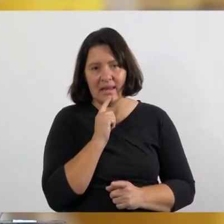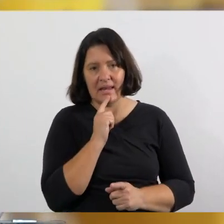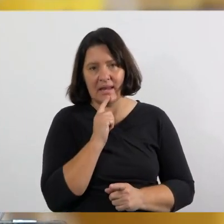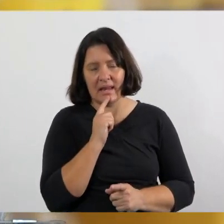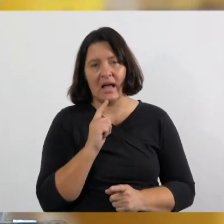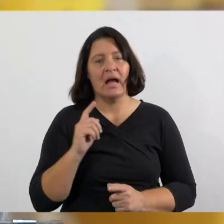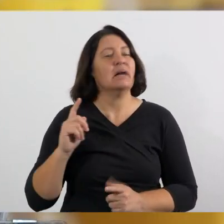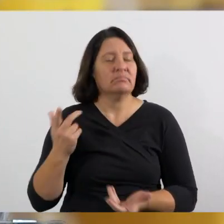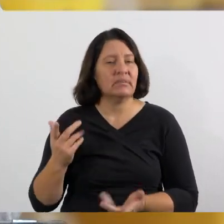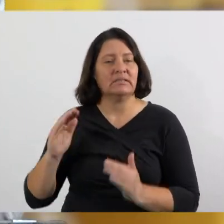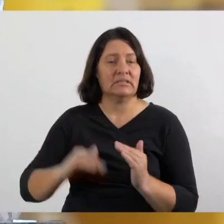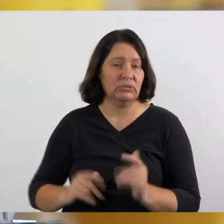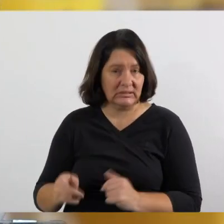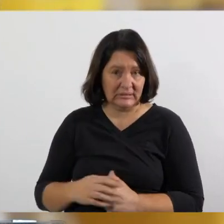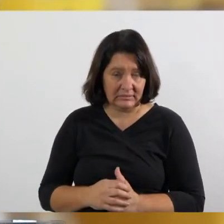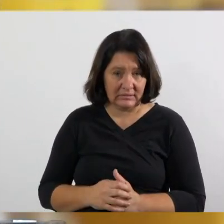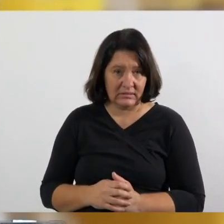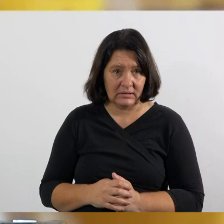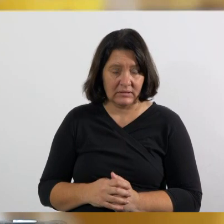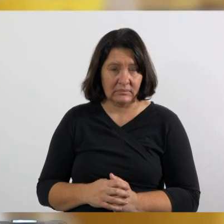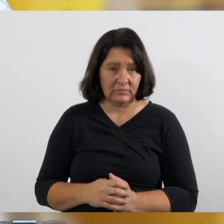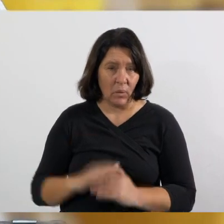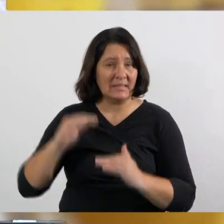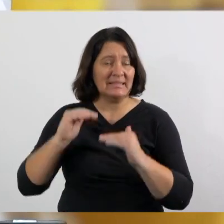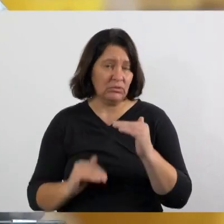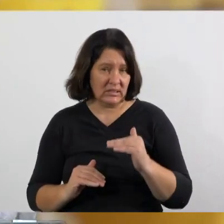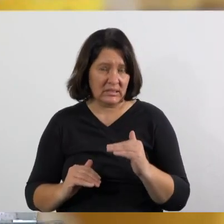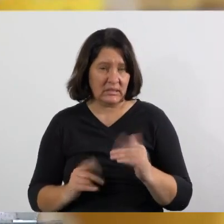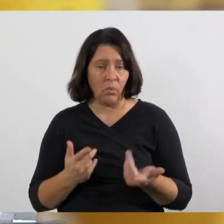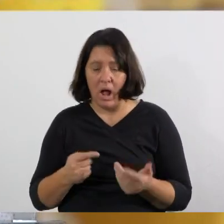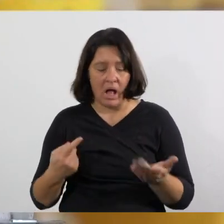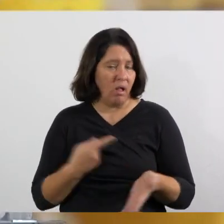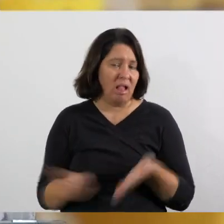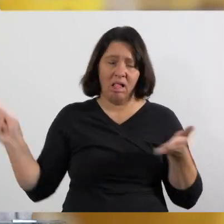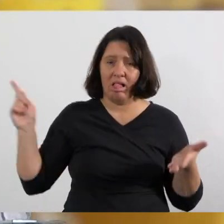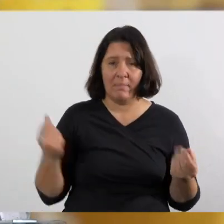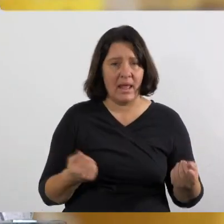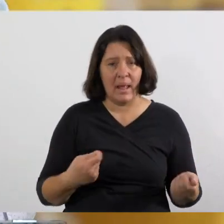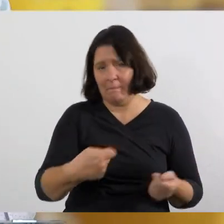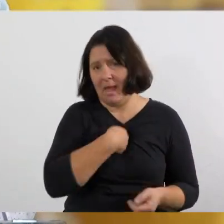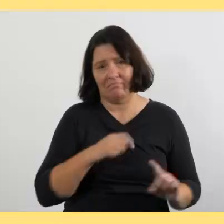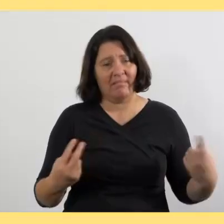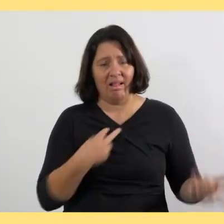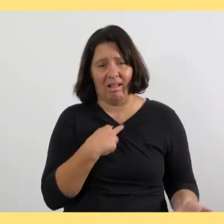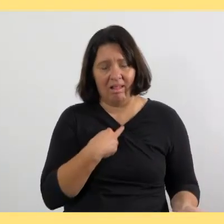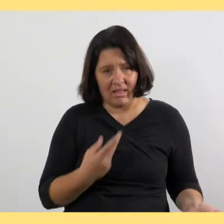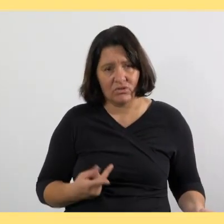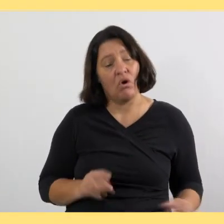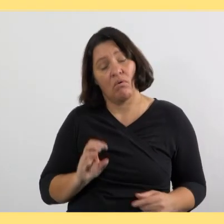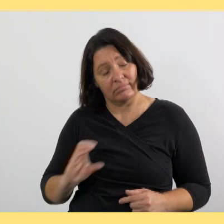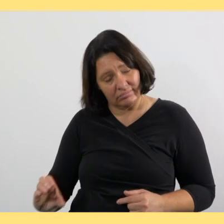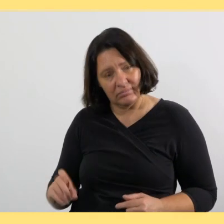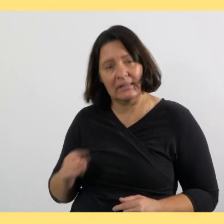our debtors control amount. So I'll bring them to the credit side. I'm decreasing my debtors control. I'll come to the credit